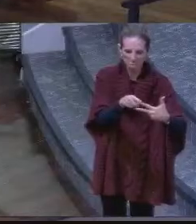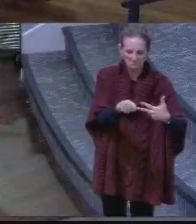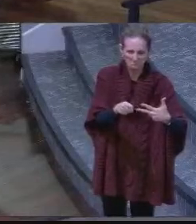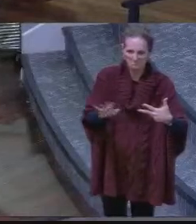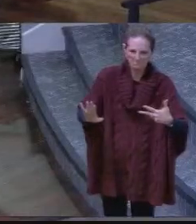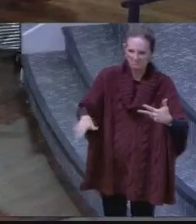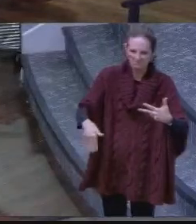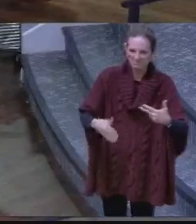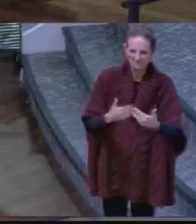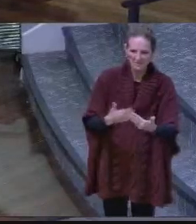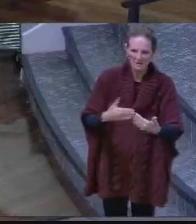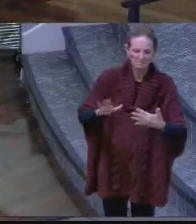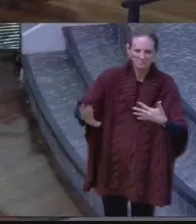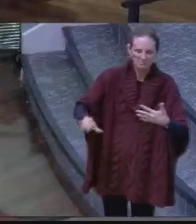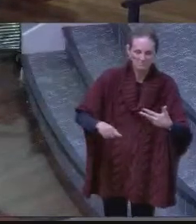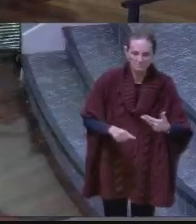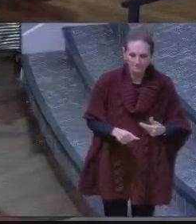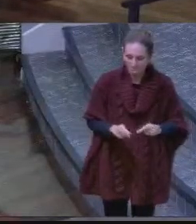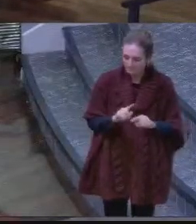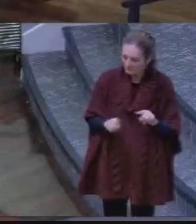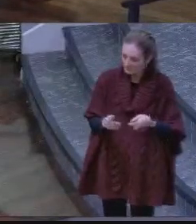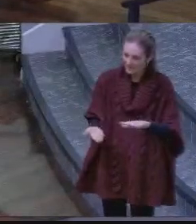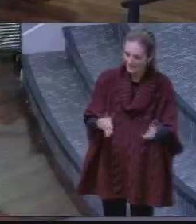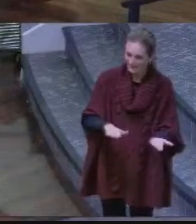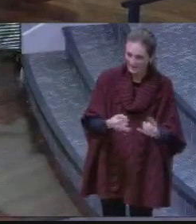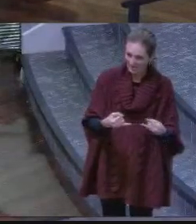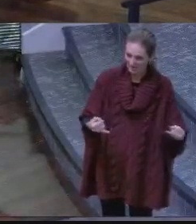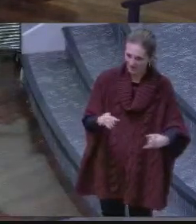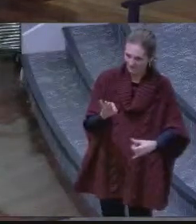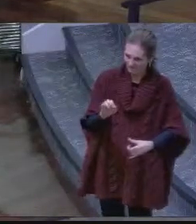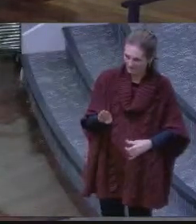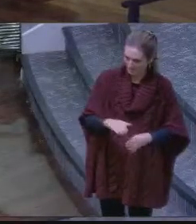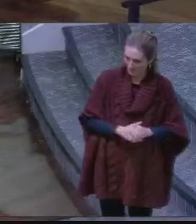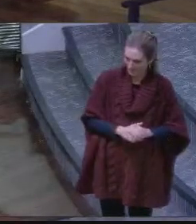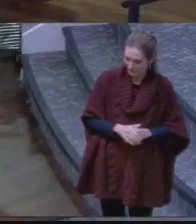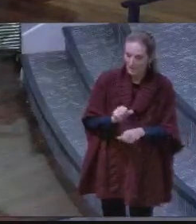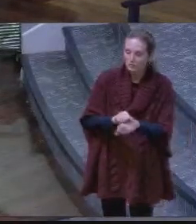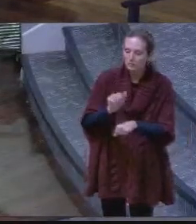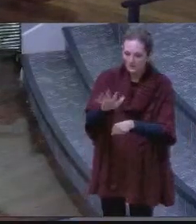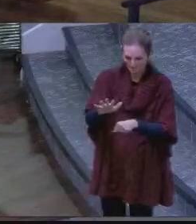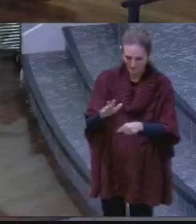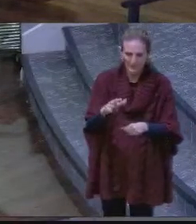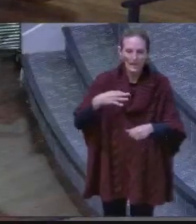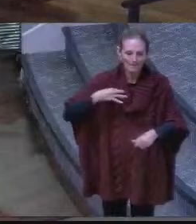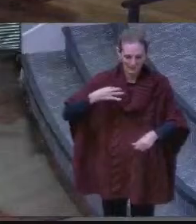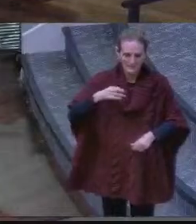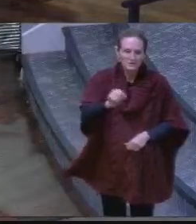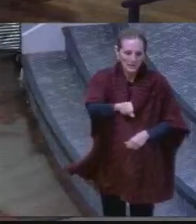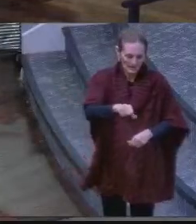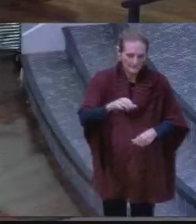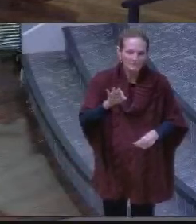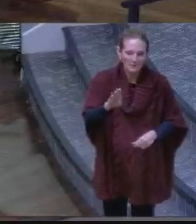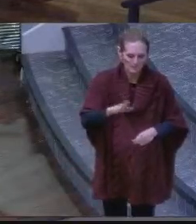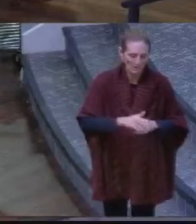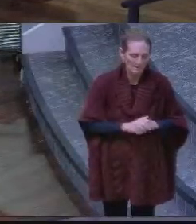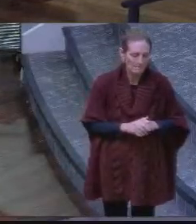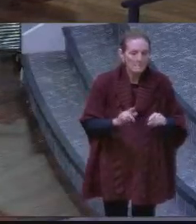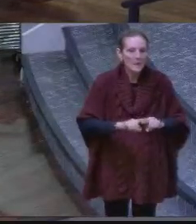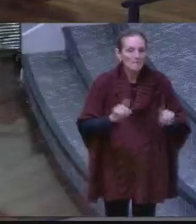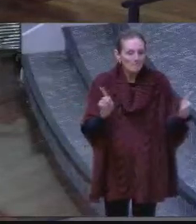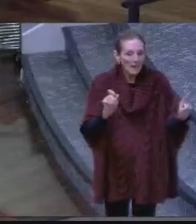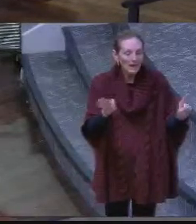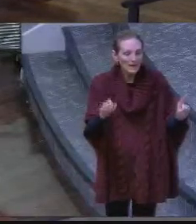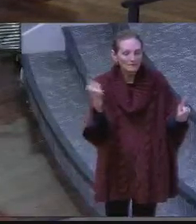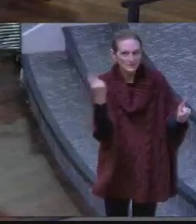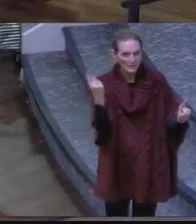location. But their deadline is in February? To submit the application, yes. Thank you. But if anyone